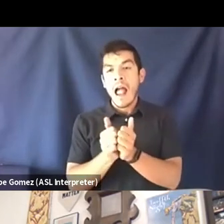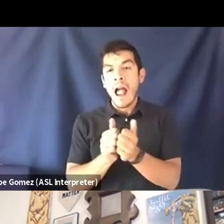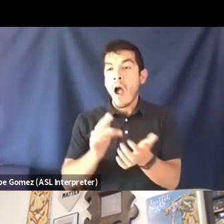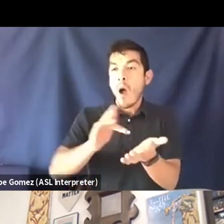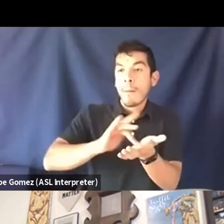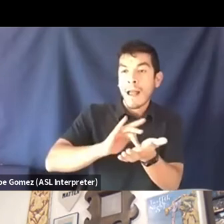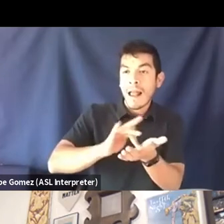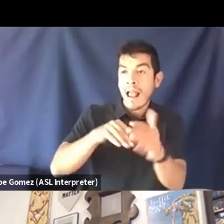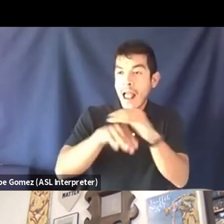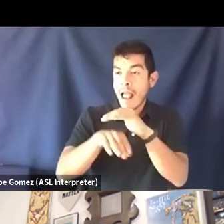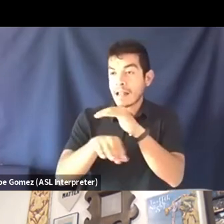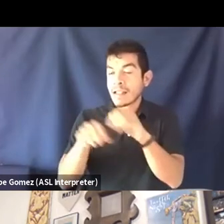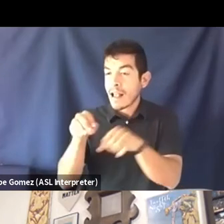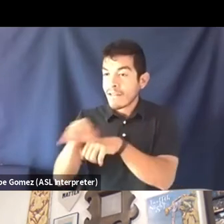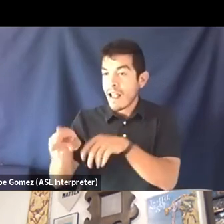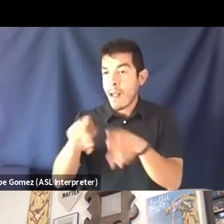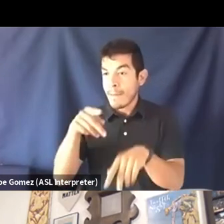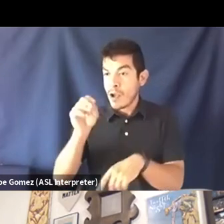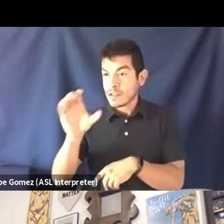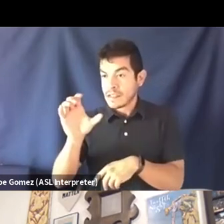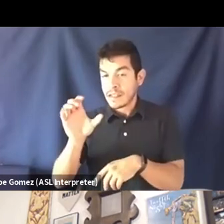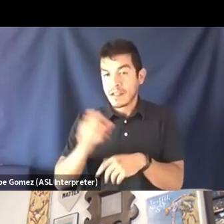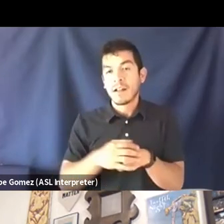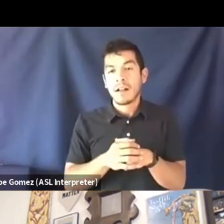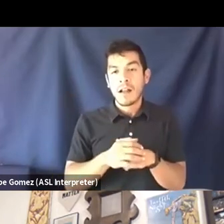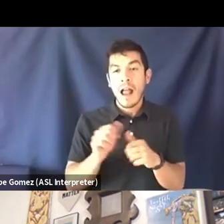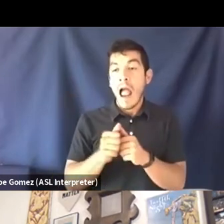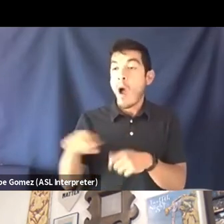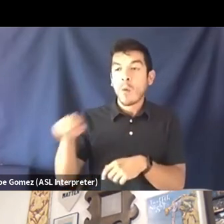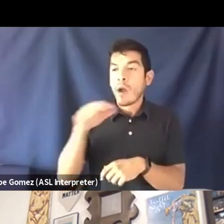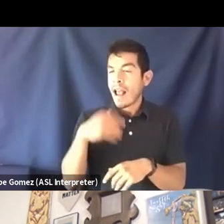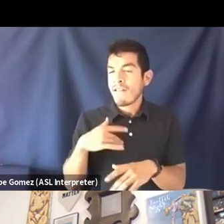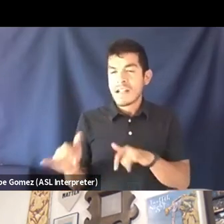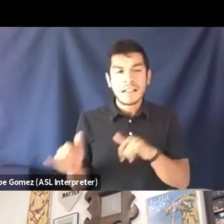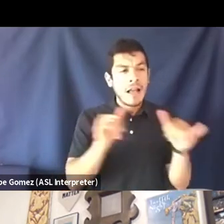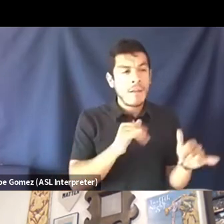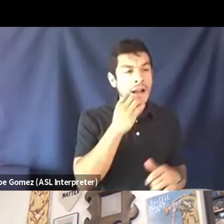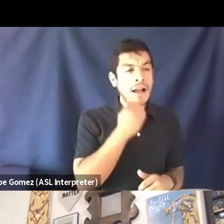medically how people of color are not being given the medical care or